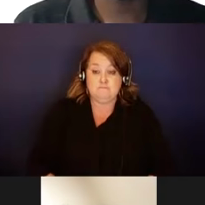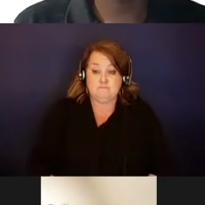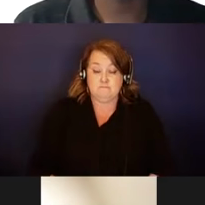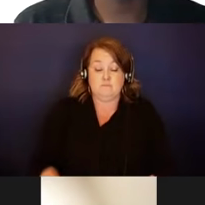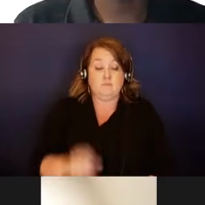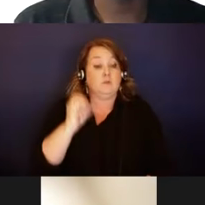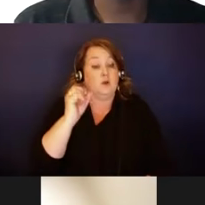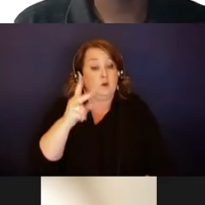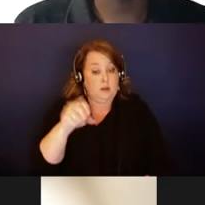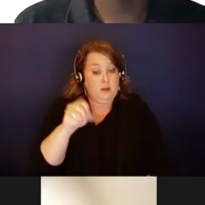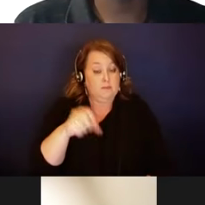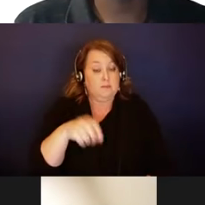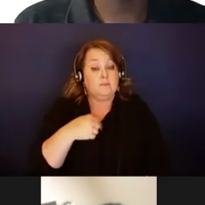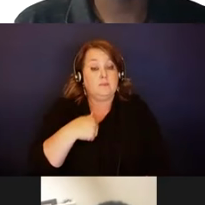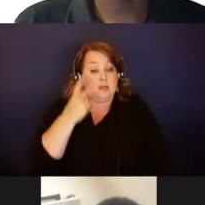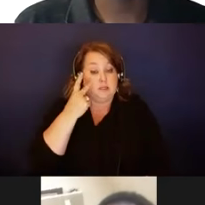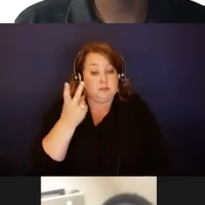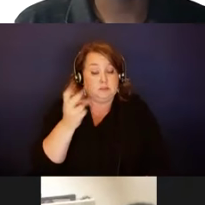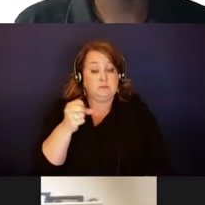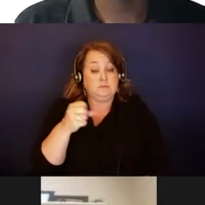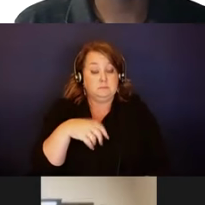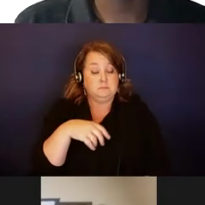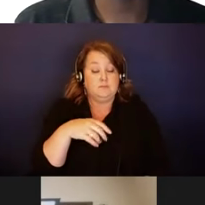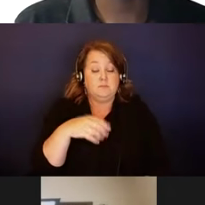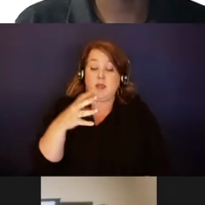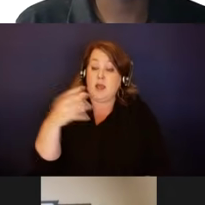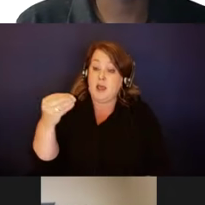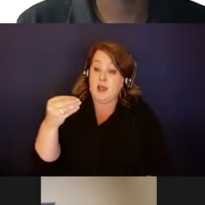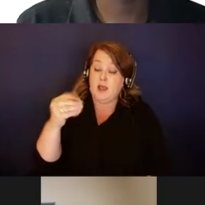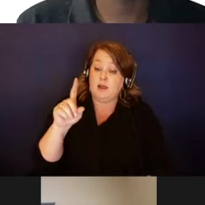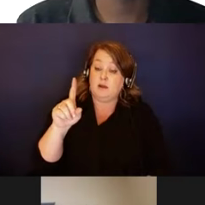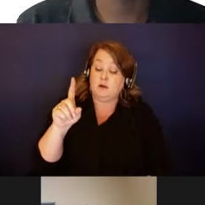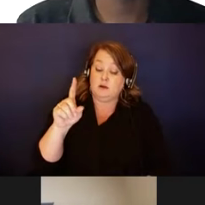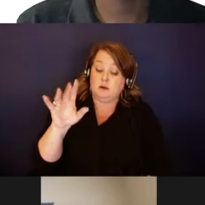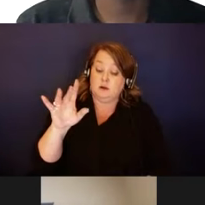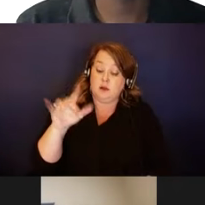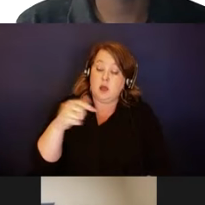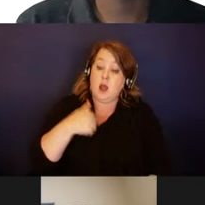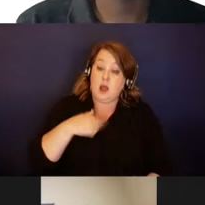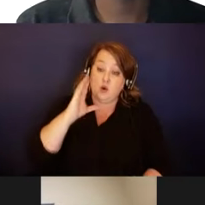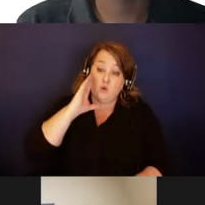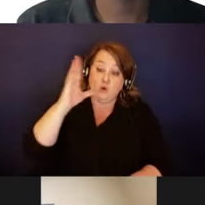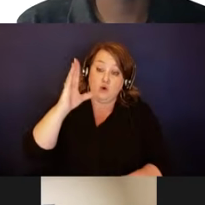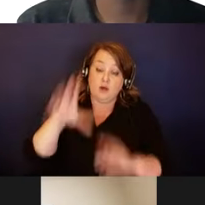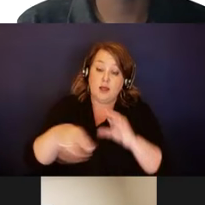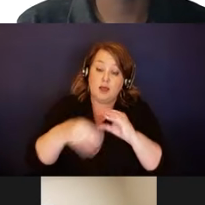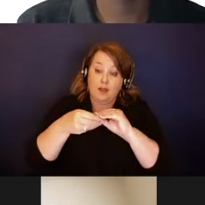Okay, I see So that. And I